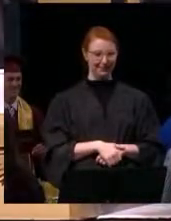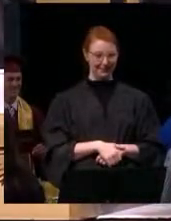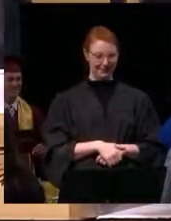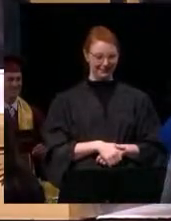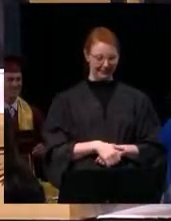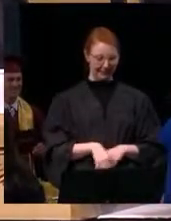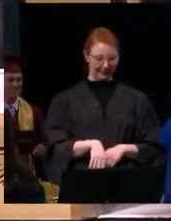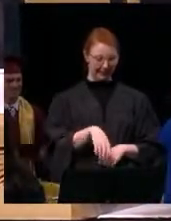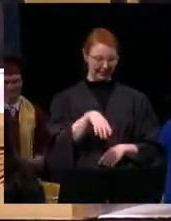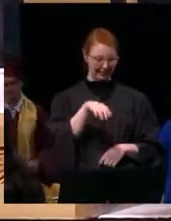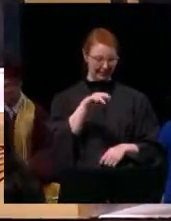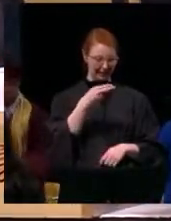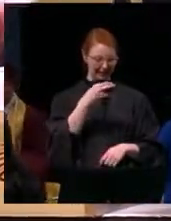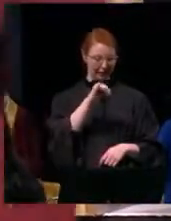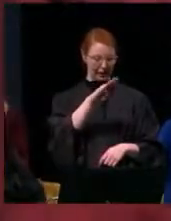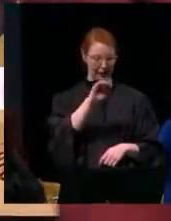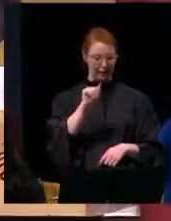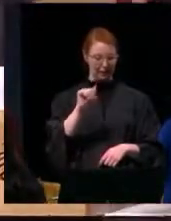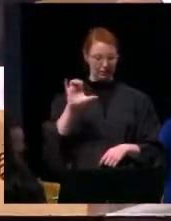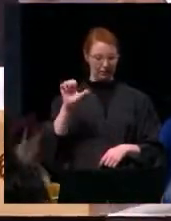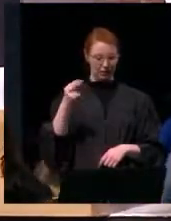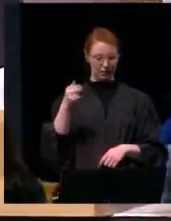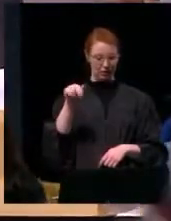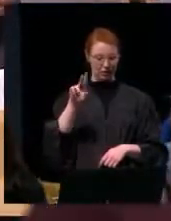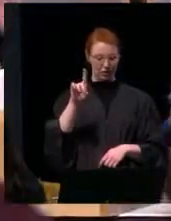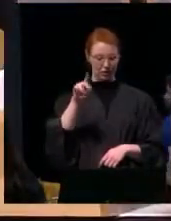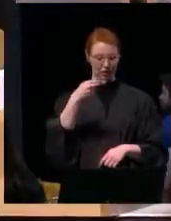Hiba Chaudhry.